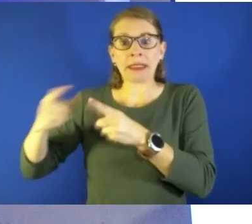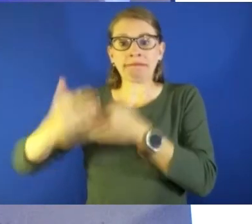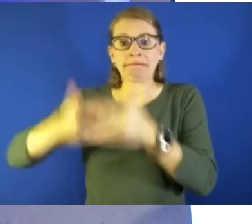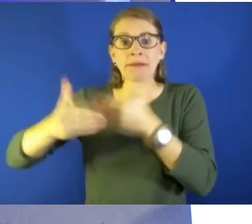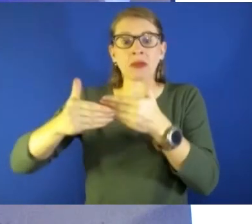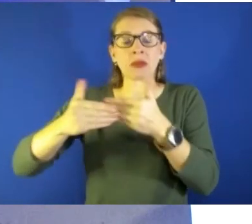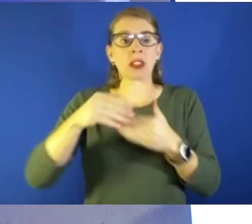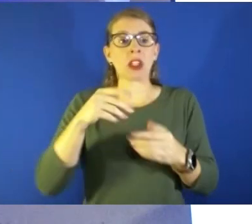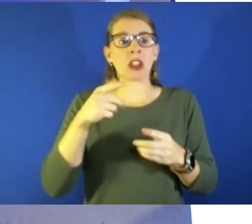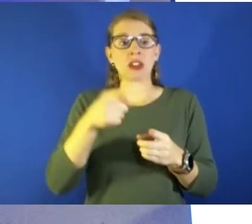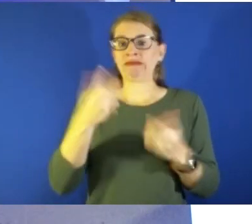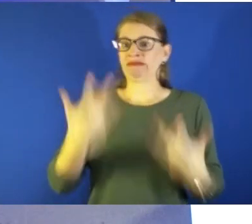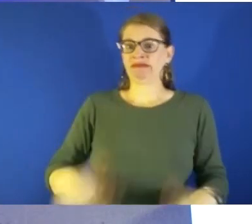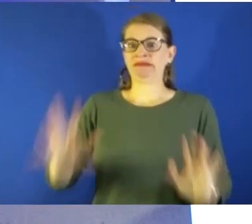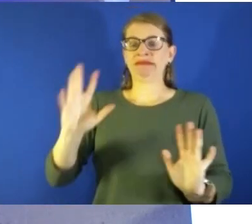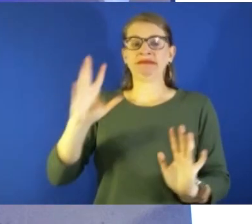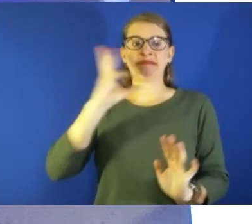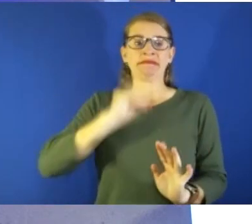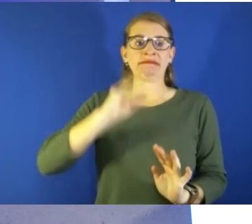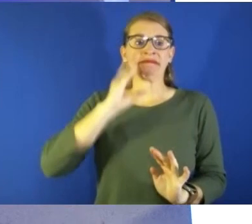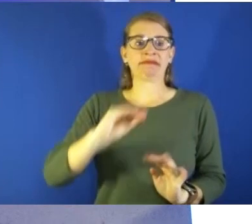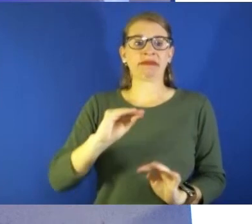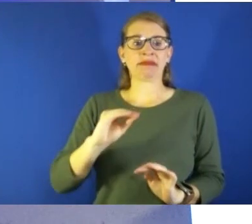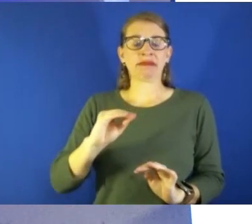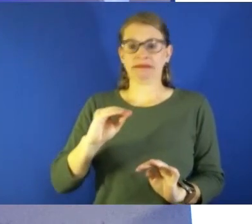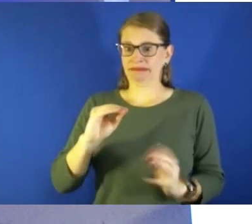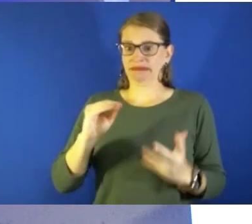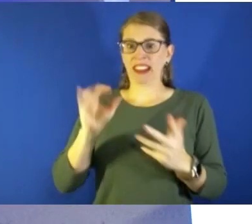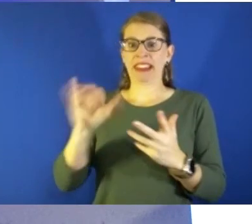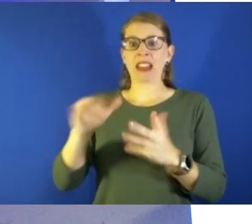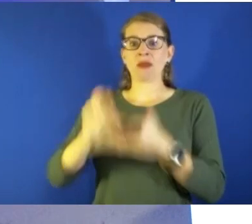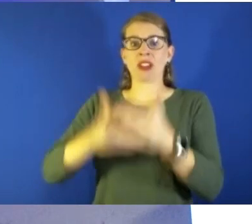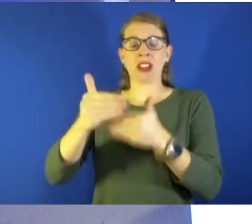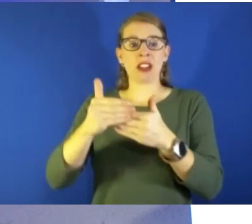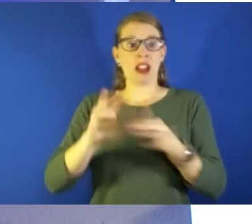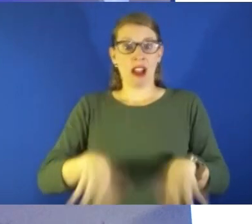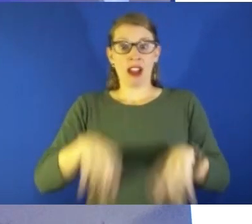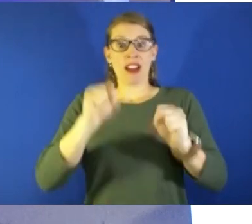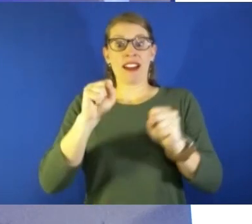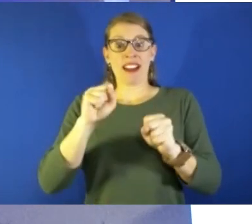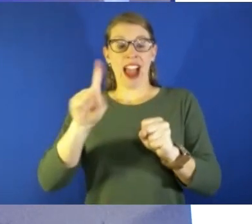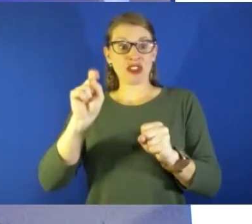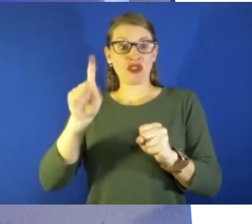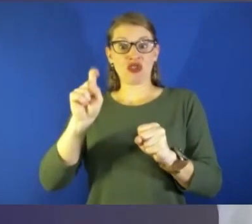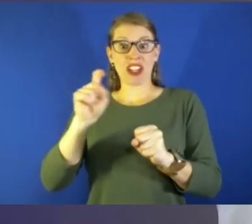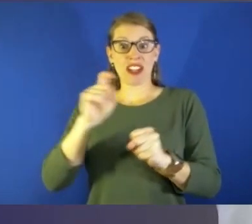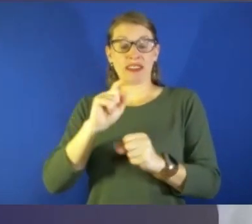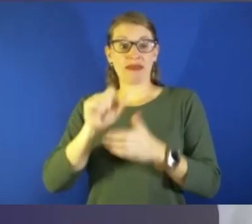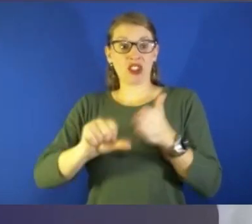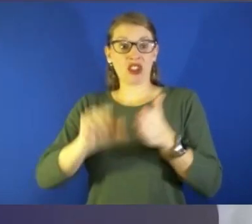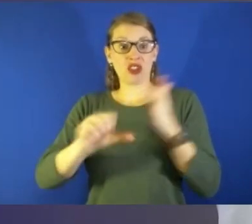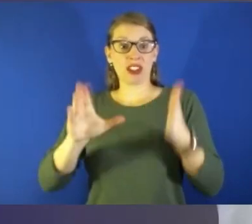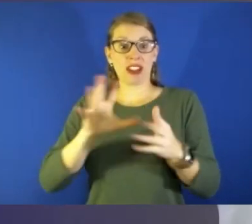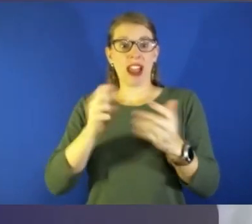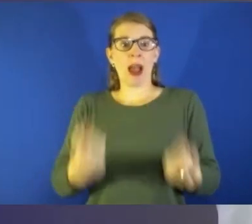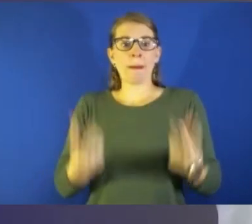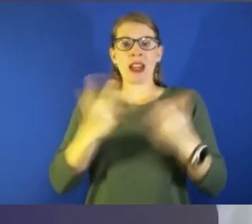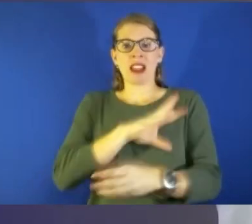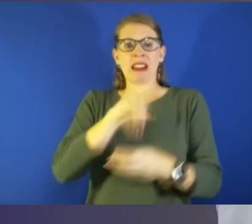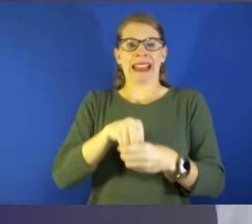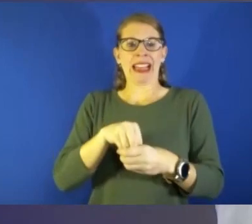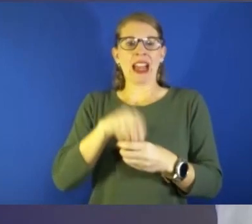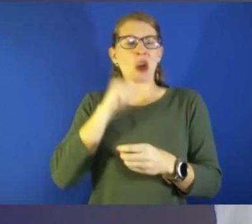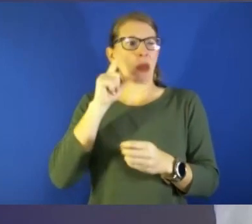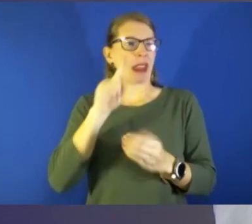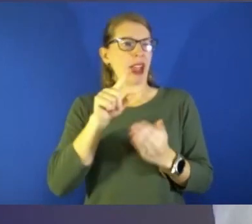that. Yeah, I've definitely been there, done that. So we've done 100 of these, and you've been a part of how many about? I don't think I've kept track exactly